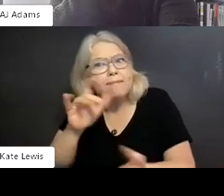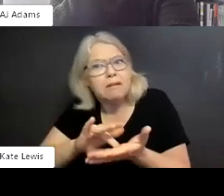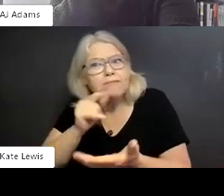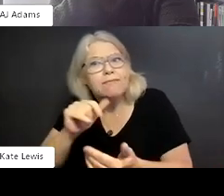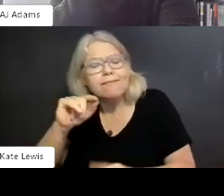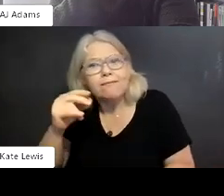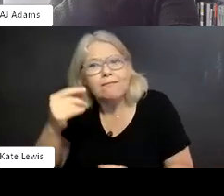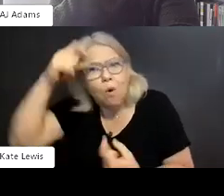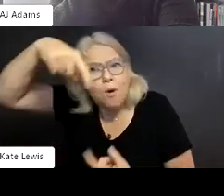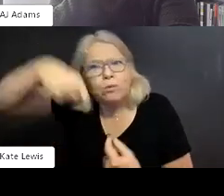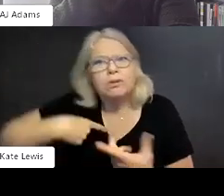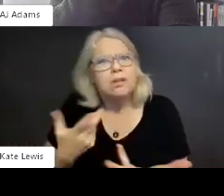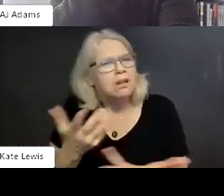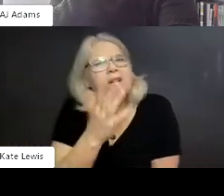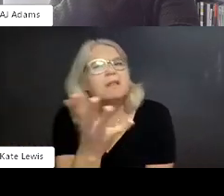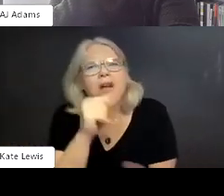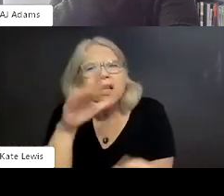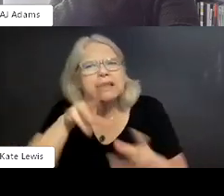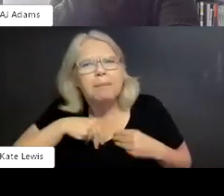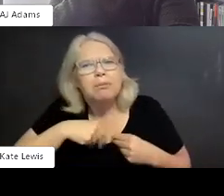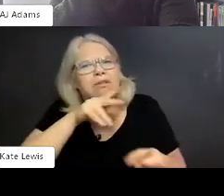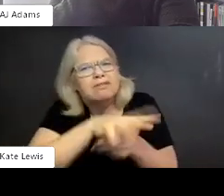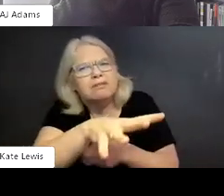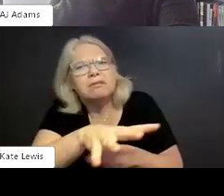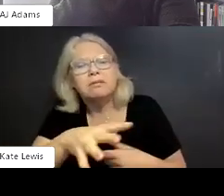Yeah, I missed you. and distort